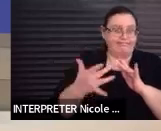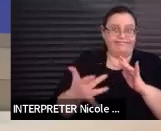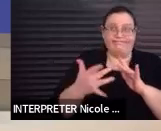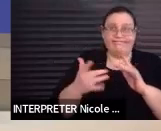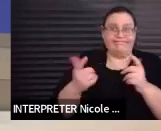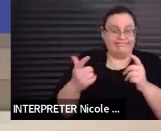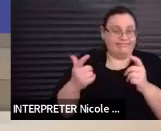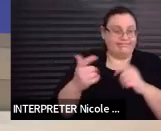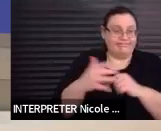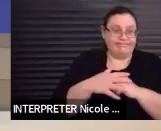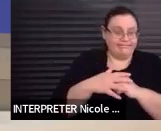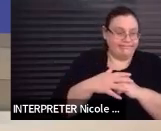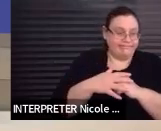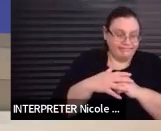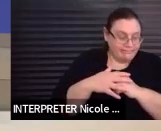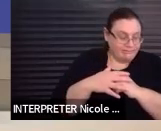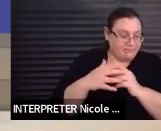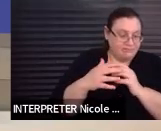of